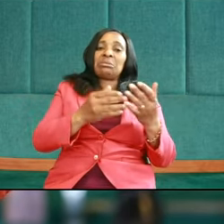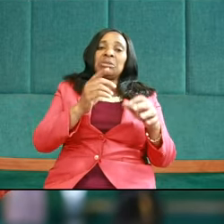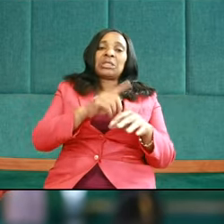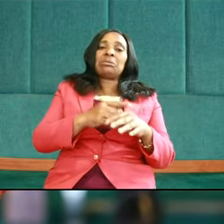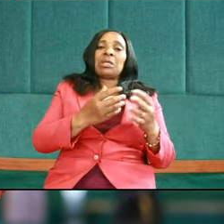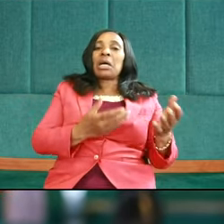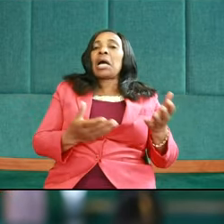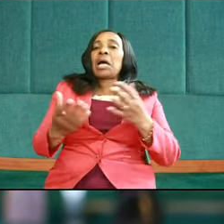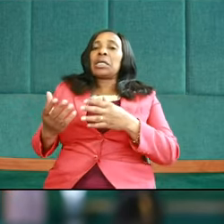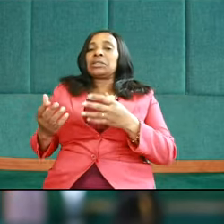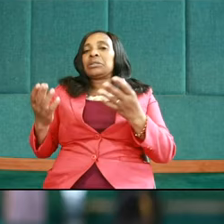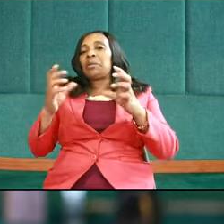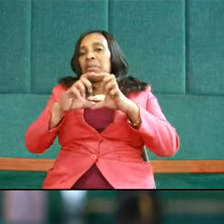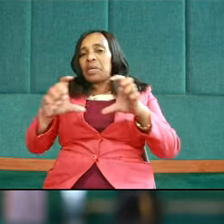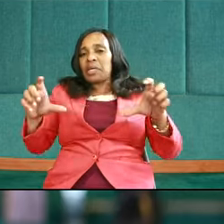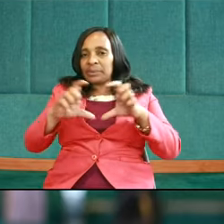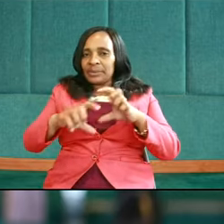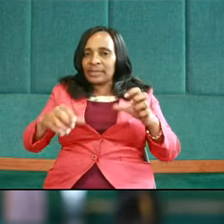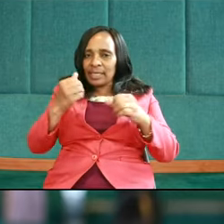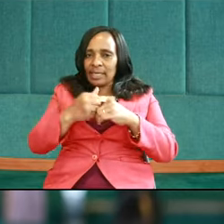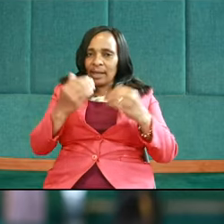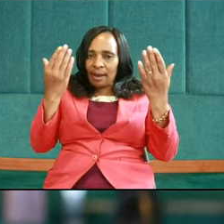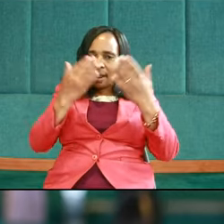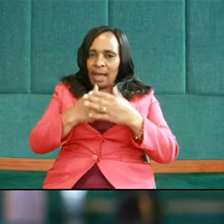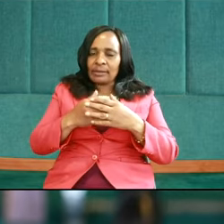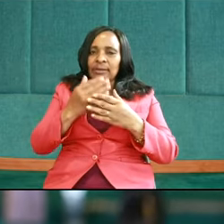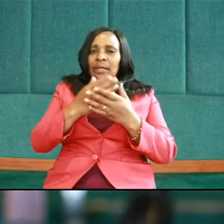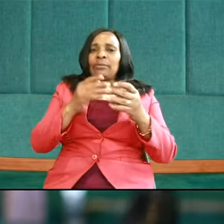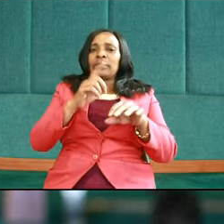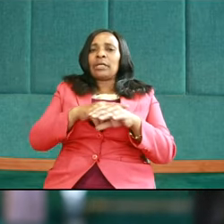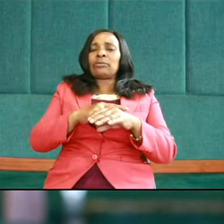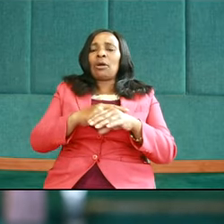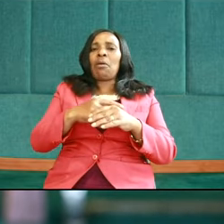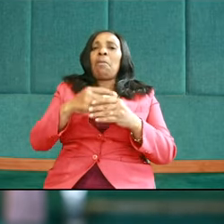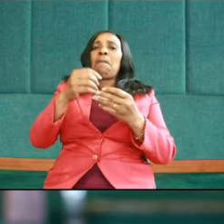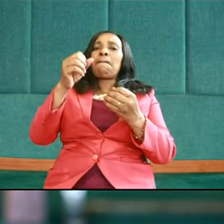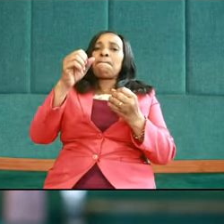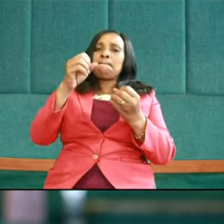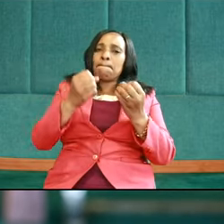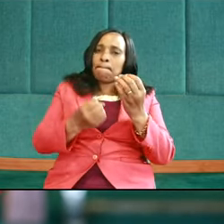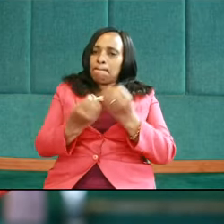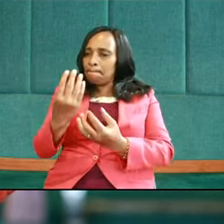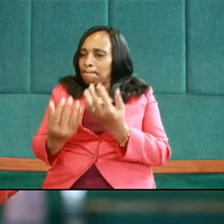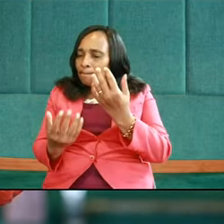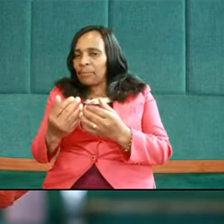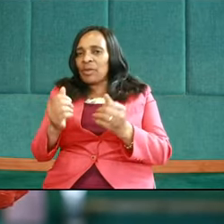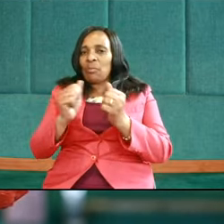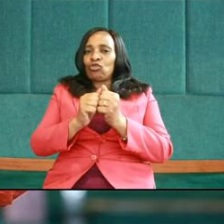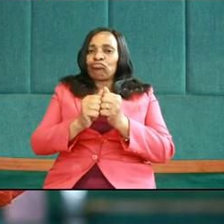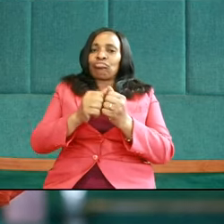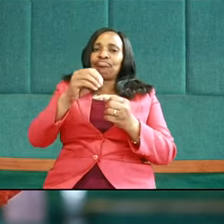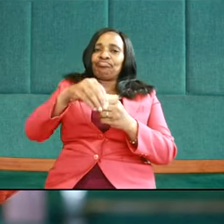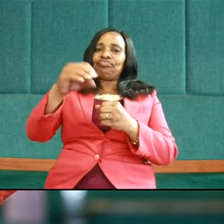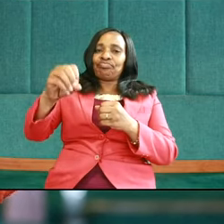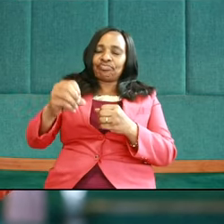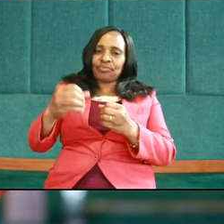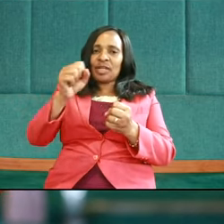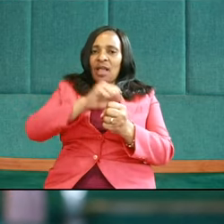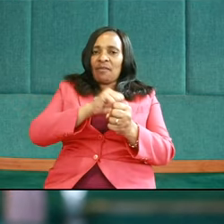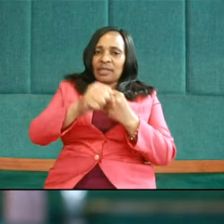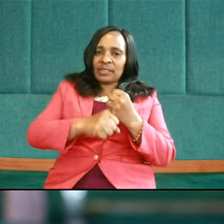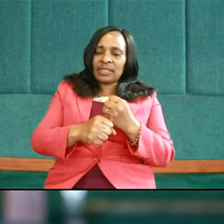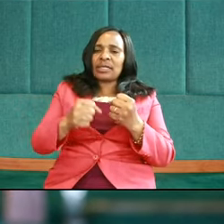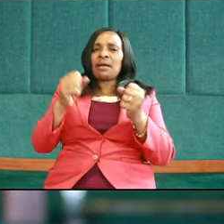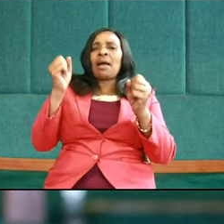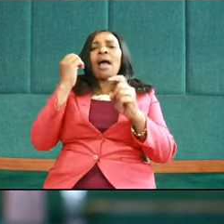carried bricks or dug ditches, and other times they planted and harvested crops. It was difficult to pick up things,